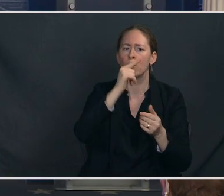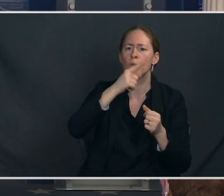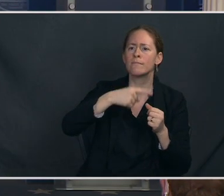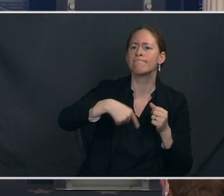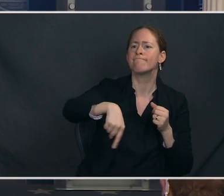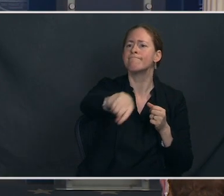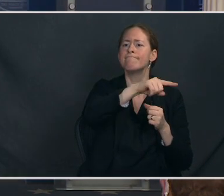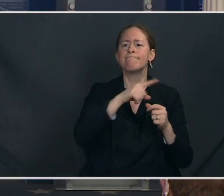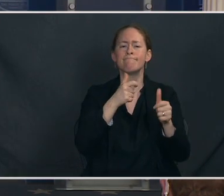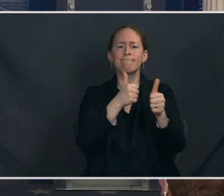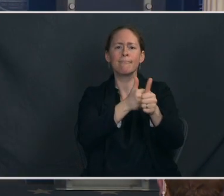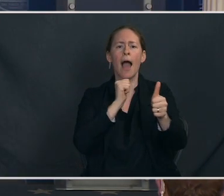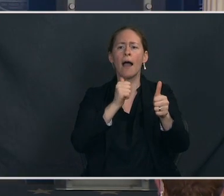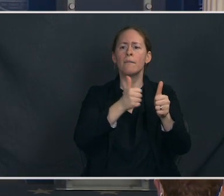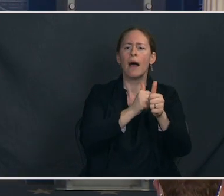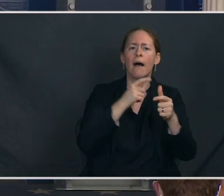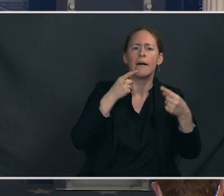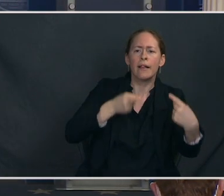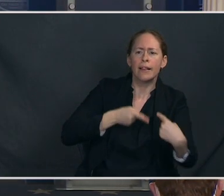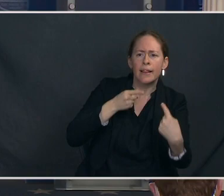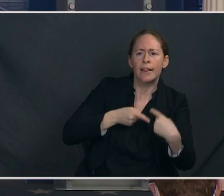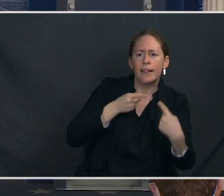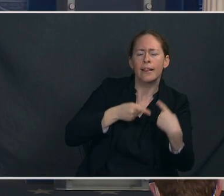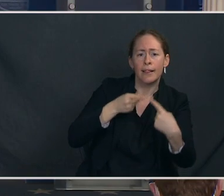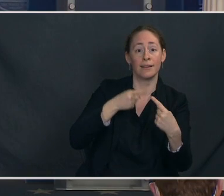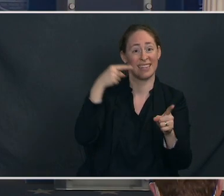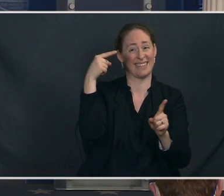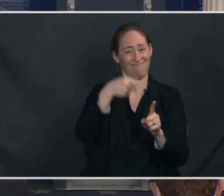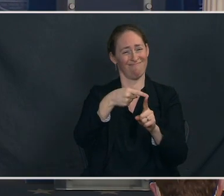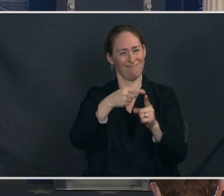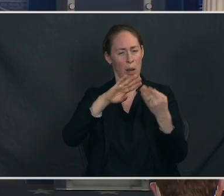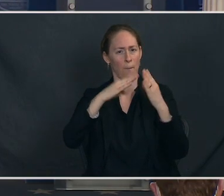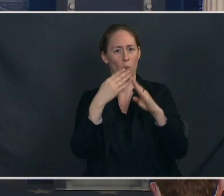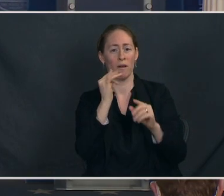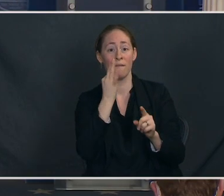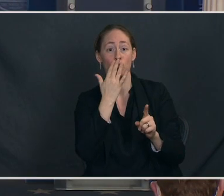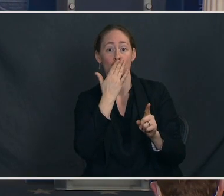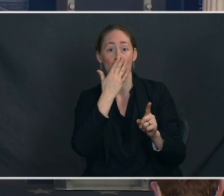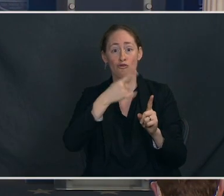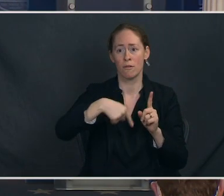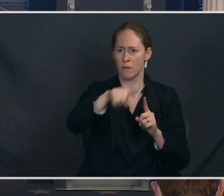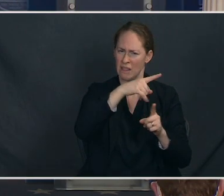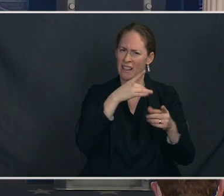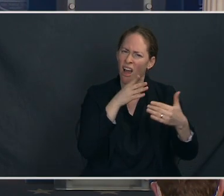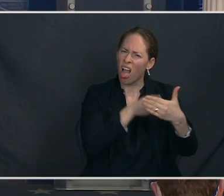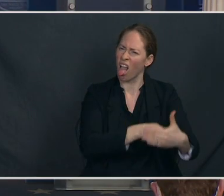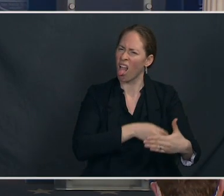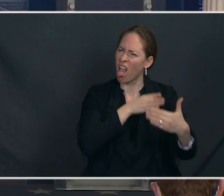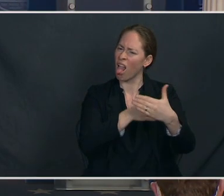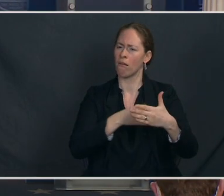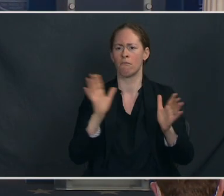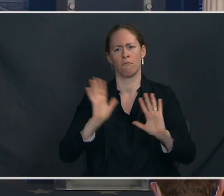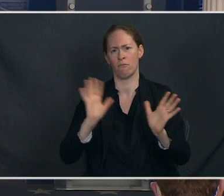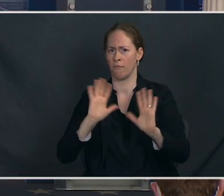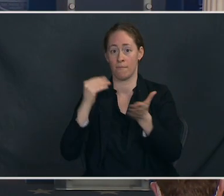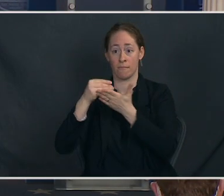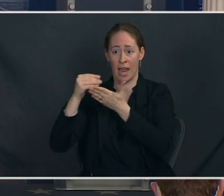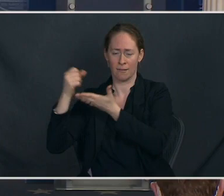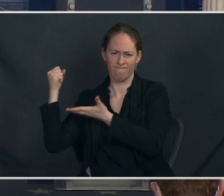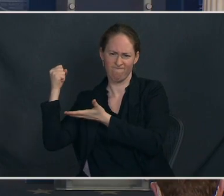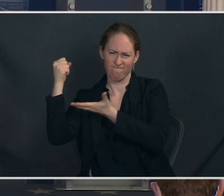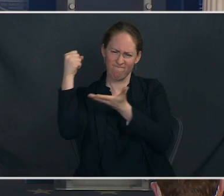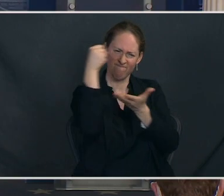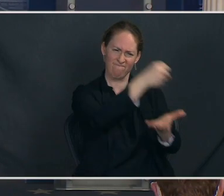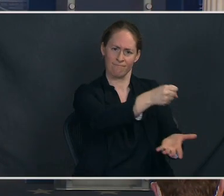color. His economic plans make historic investments in underserved communities and